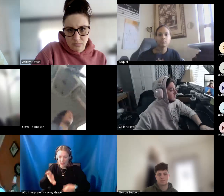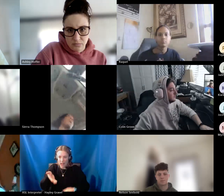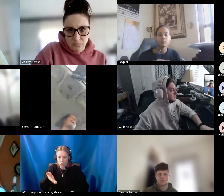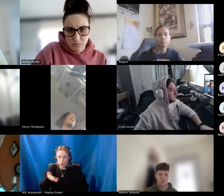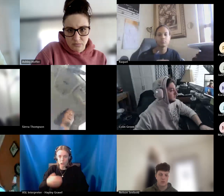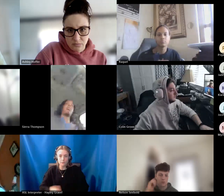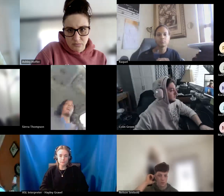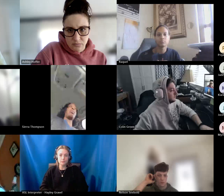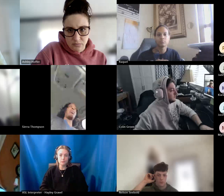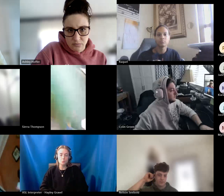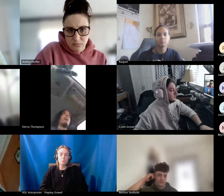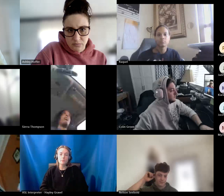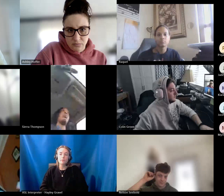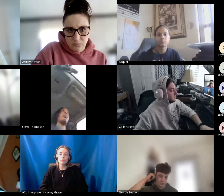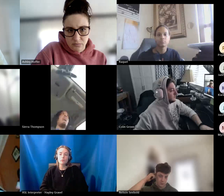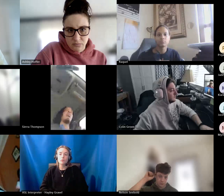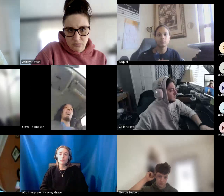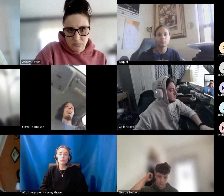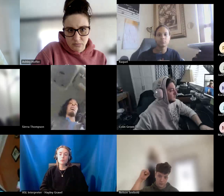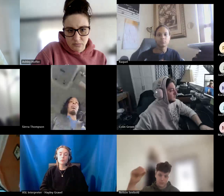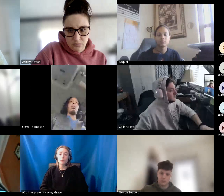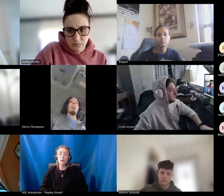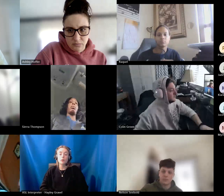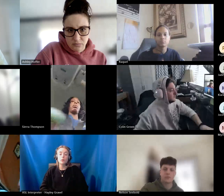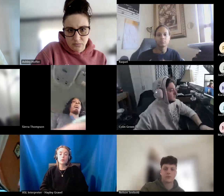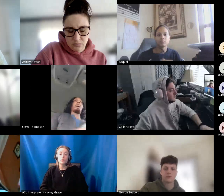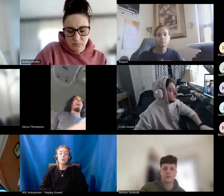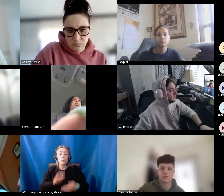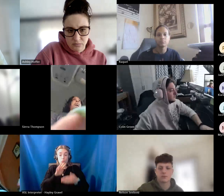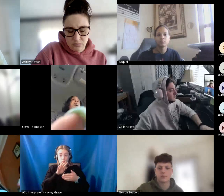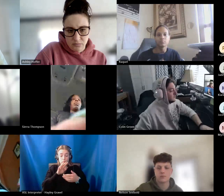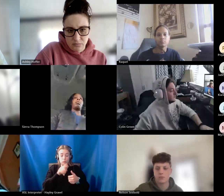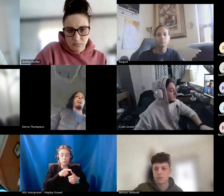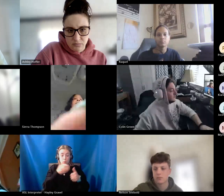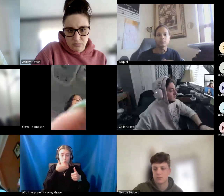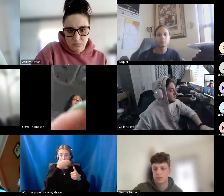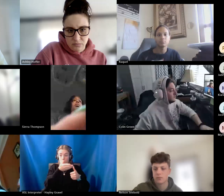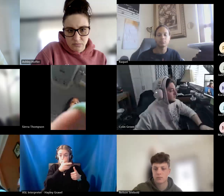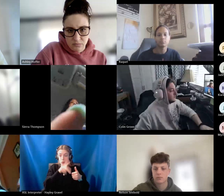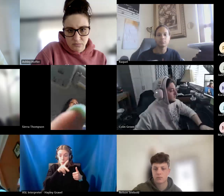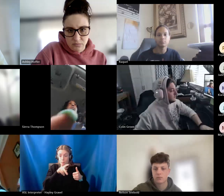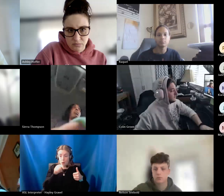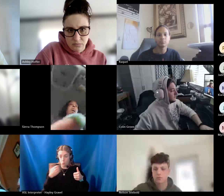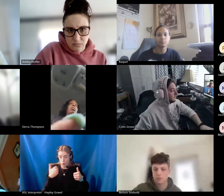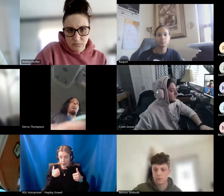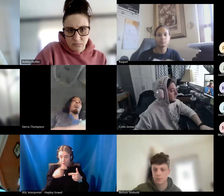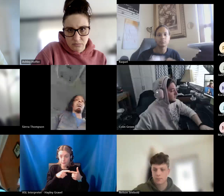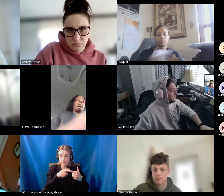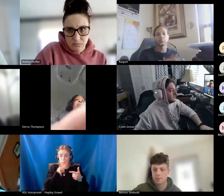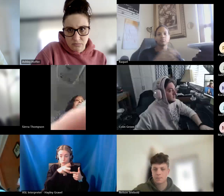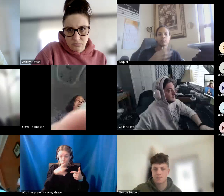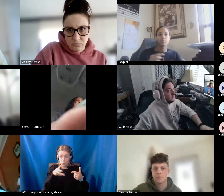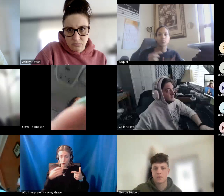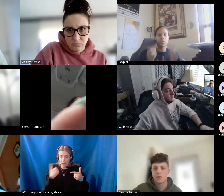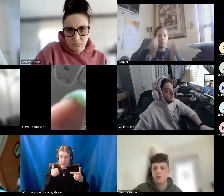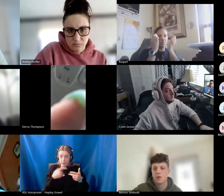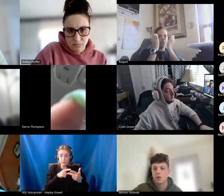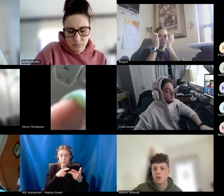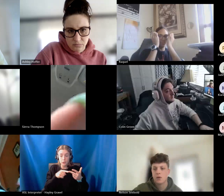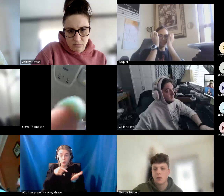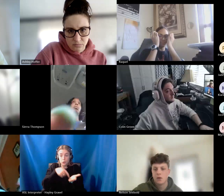Okay. You have the rubric. You have the deadlines that I've established.